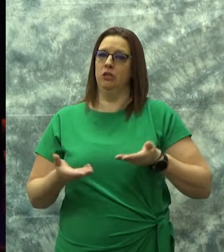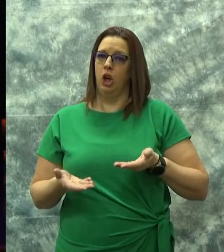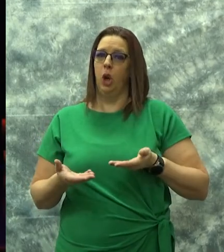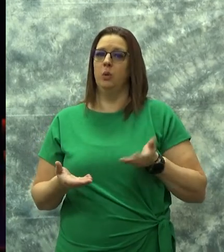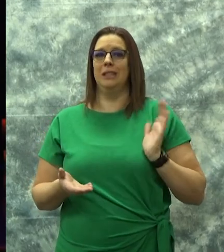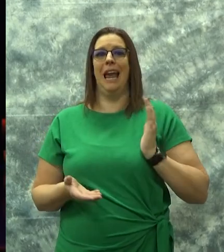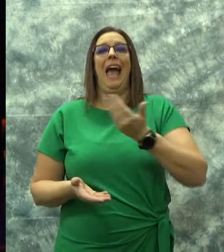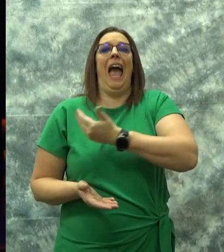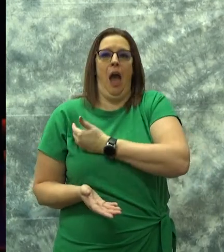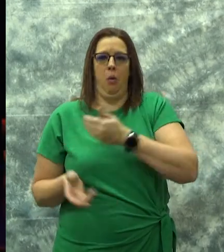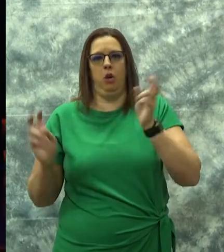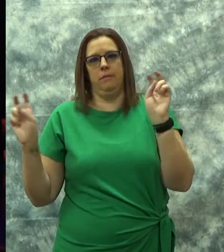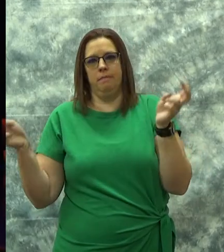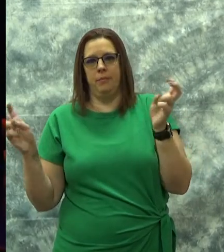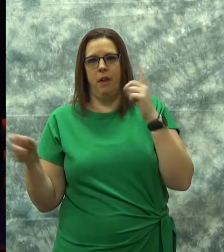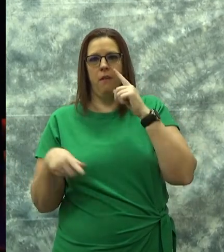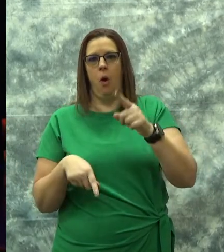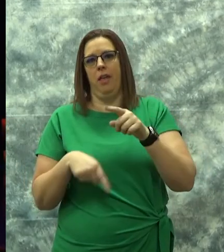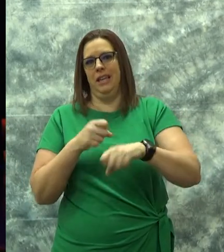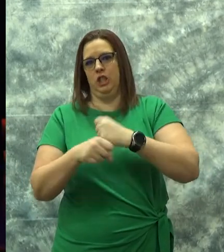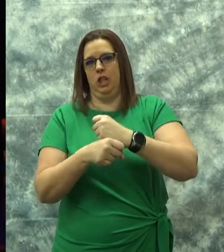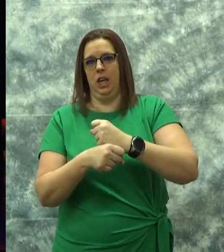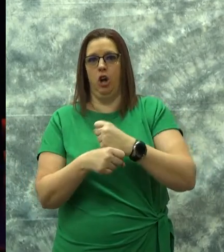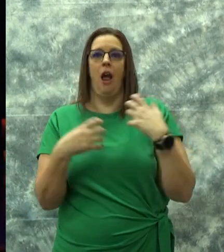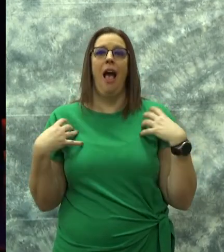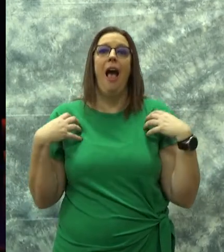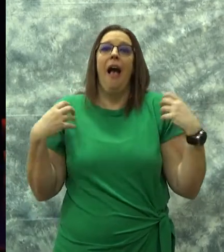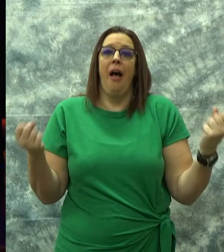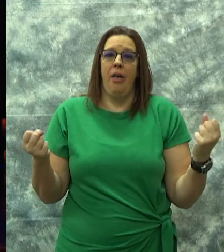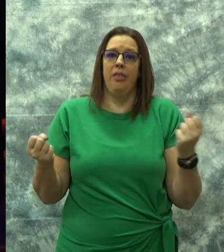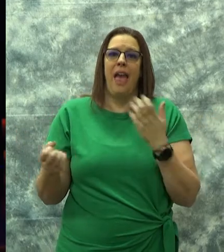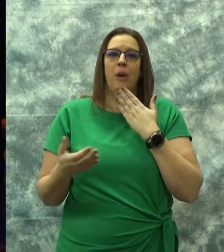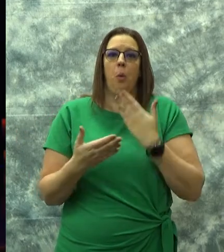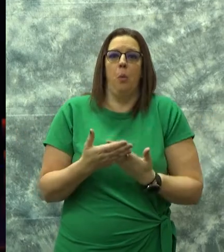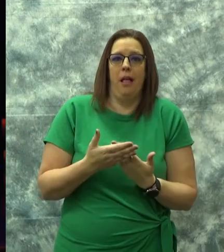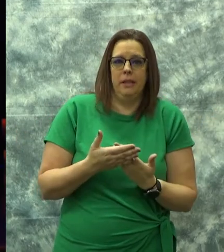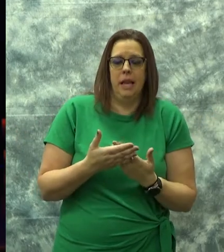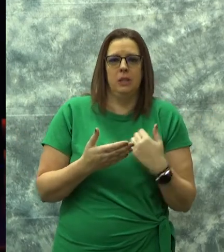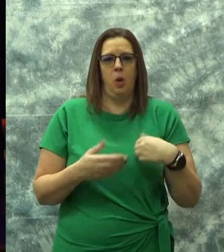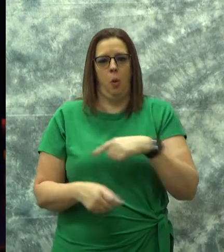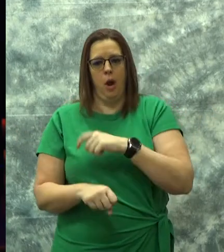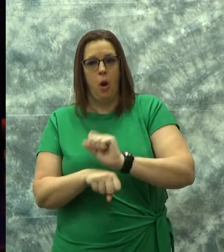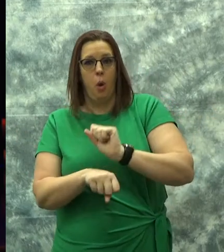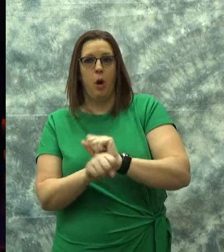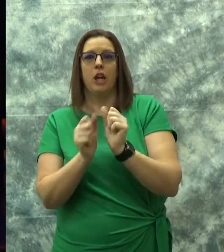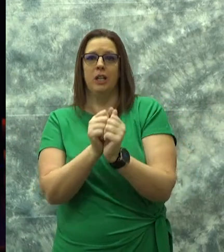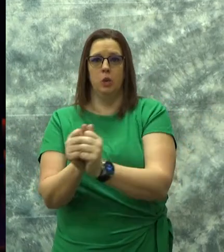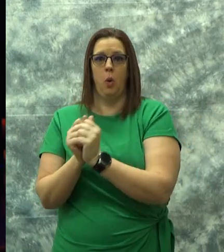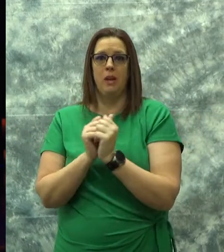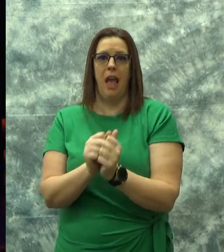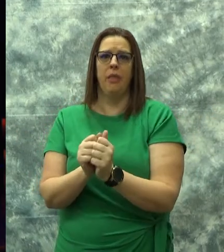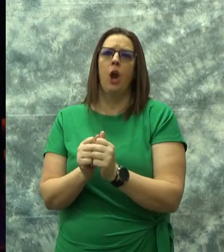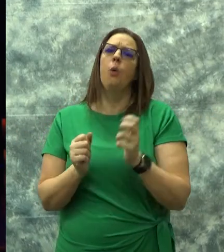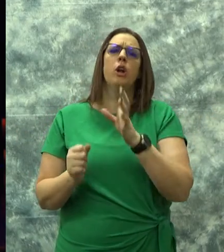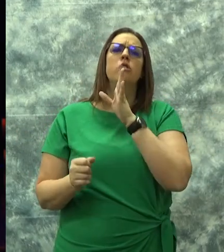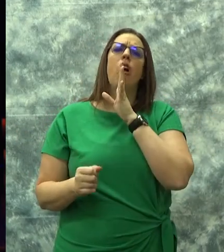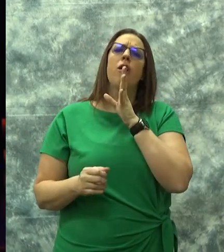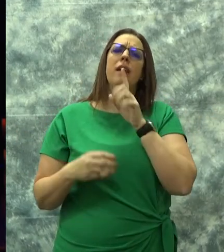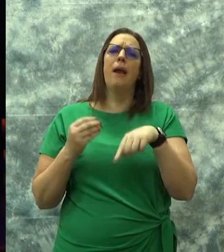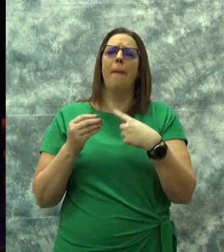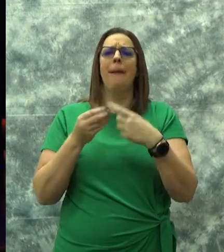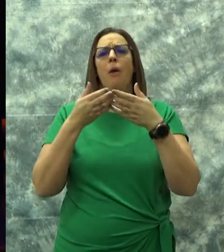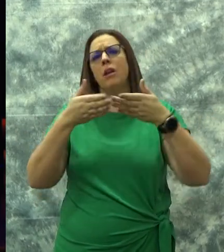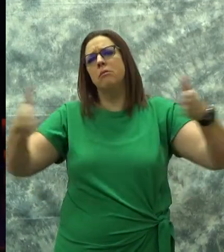this year as a community about health and wellness, and how we are all going to be working together. And we're talking about health and wellness in a